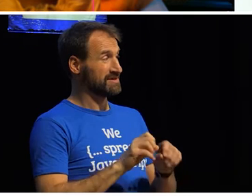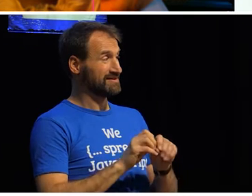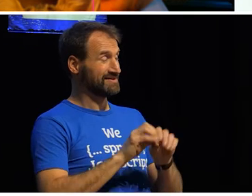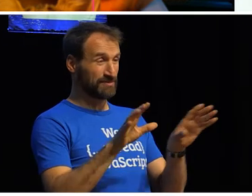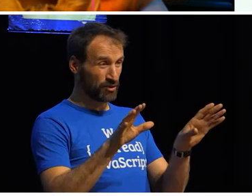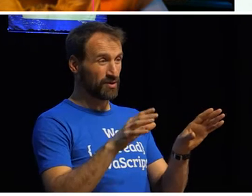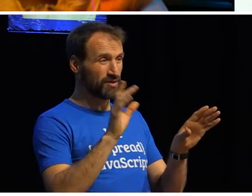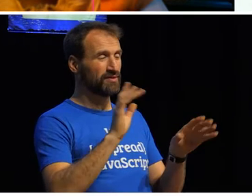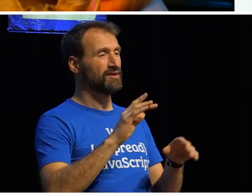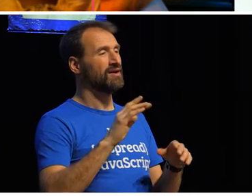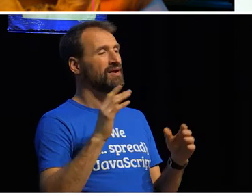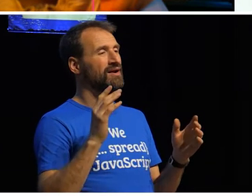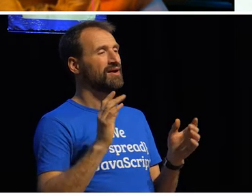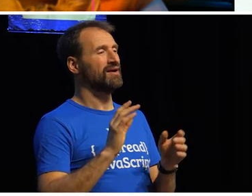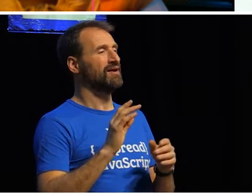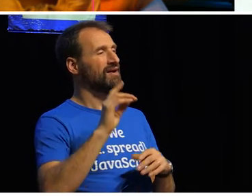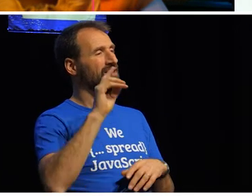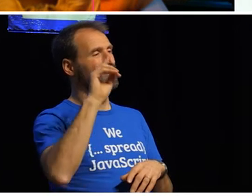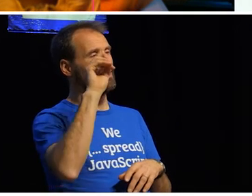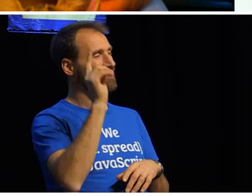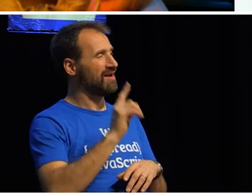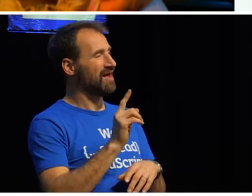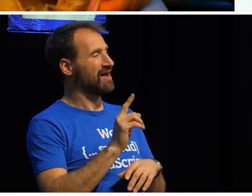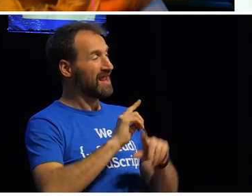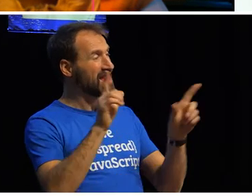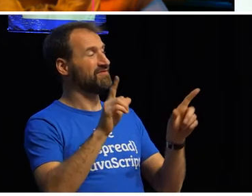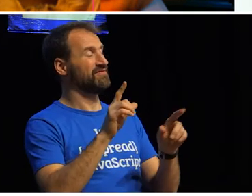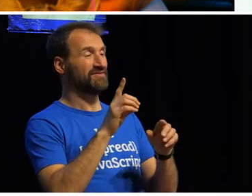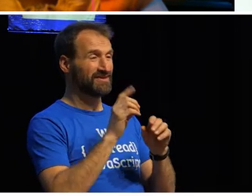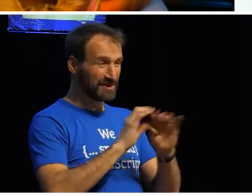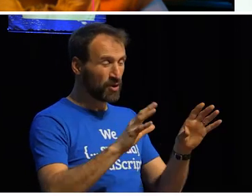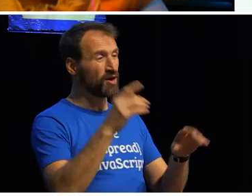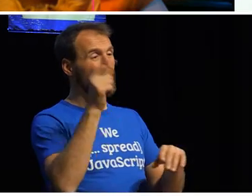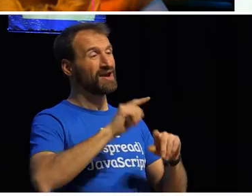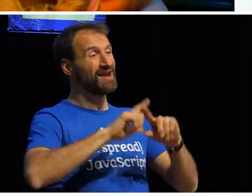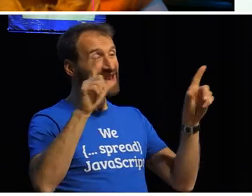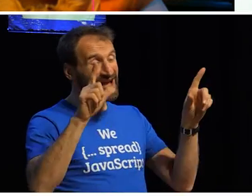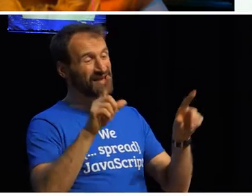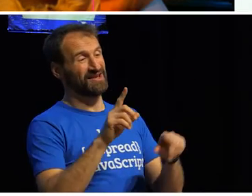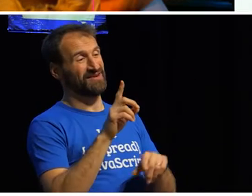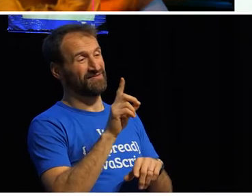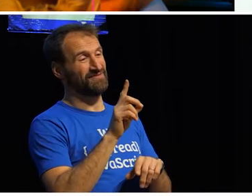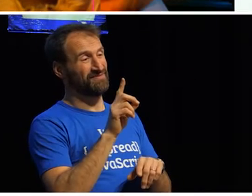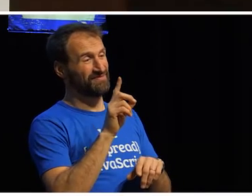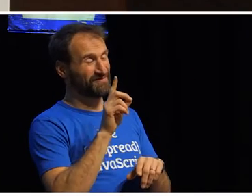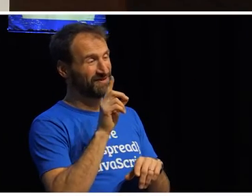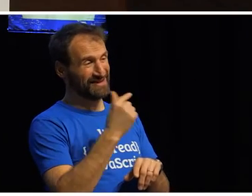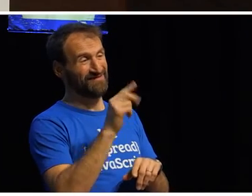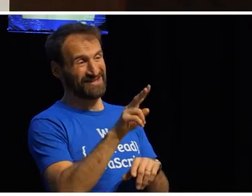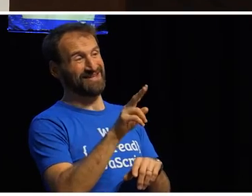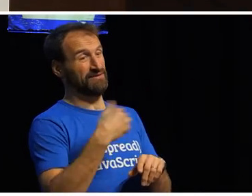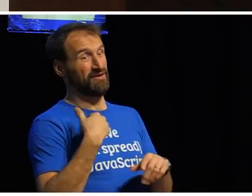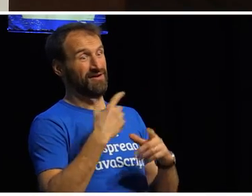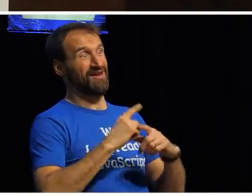demo on live TV, which totally freaked me out because live demo usually fails, right? And I was on live TV show to do